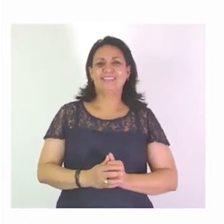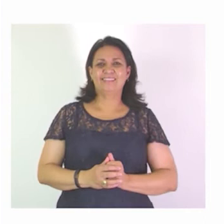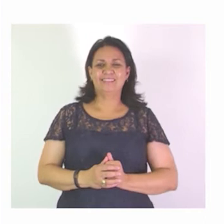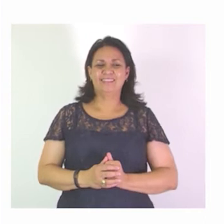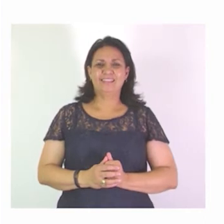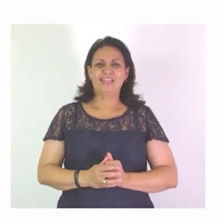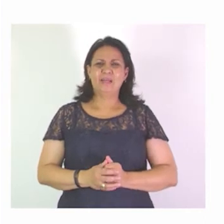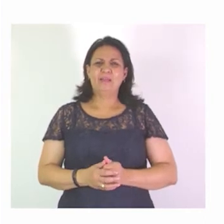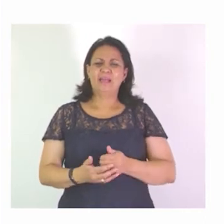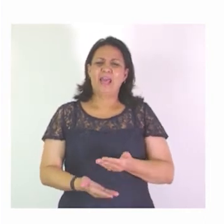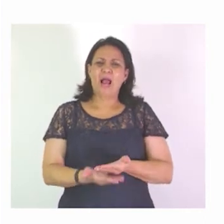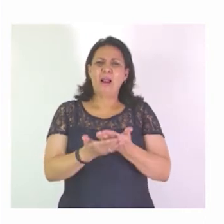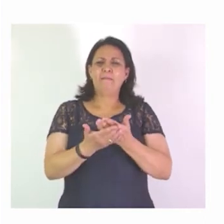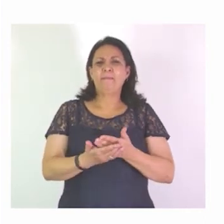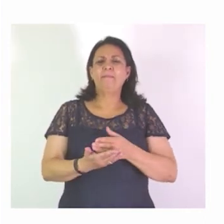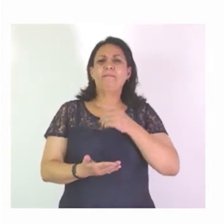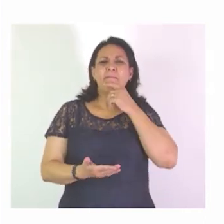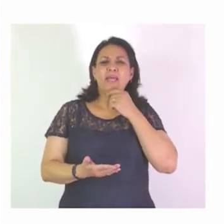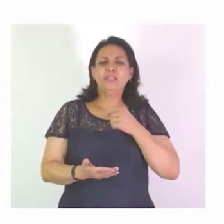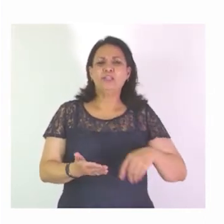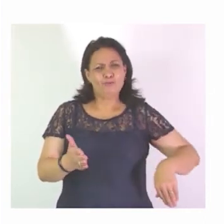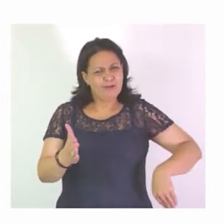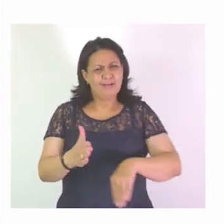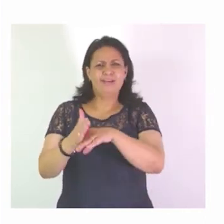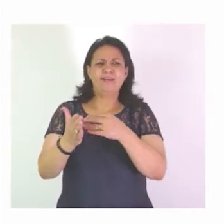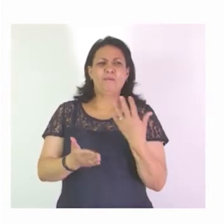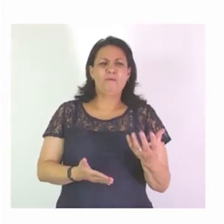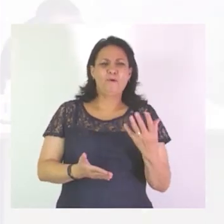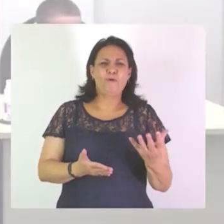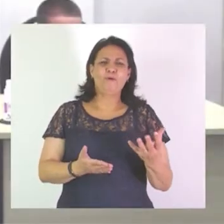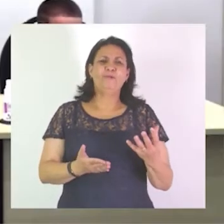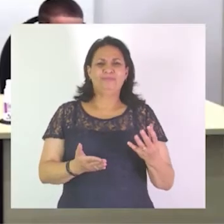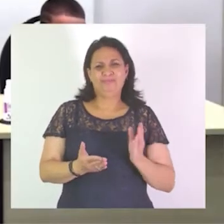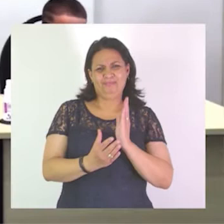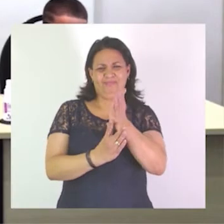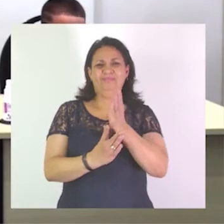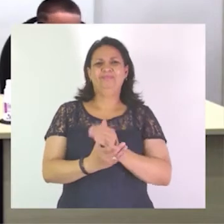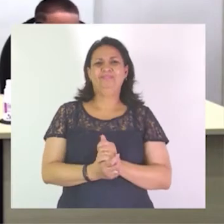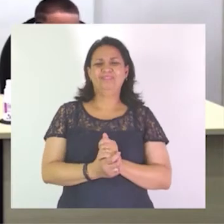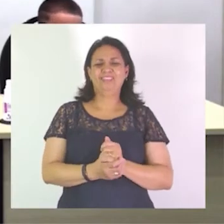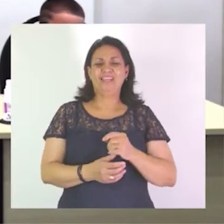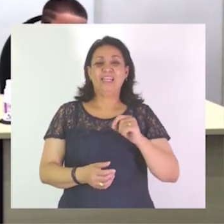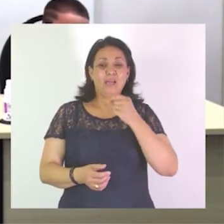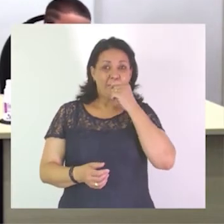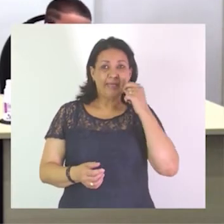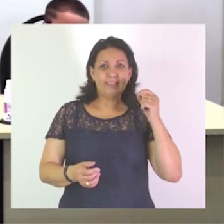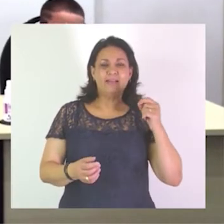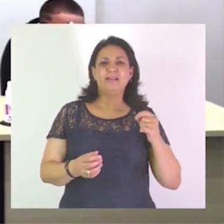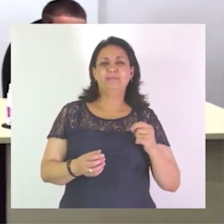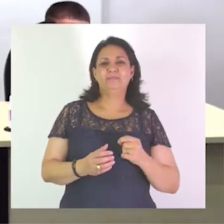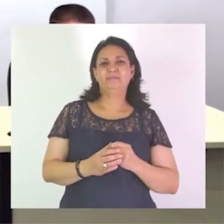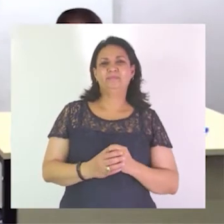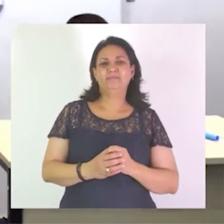man kick the ball into the goal. I'd like you to please take your pencil or your color, and